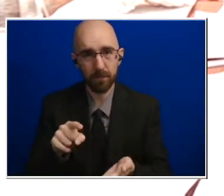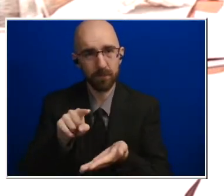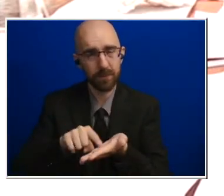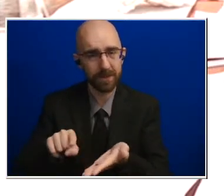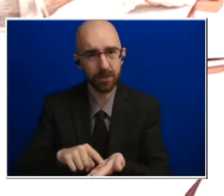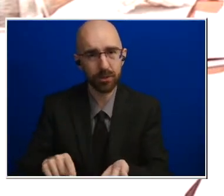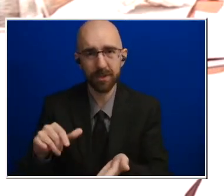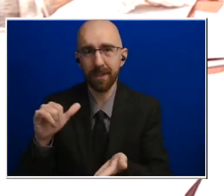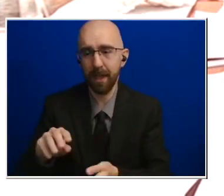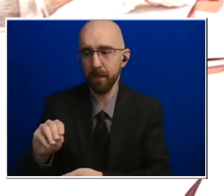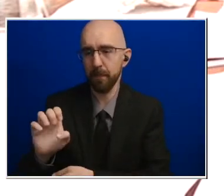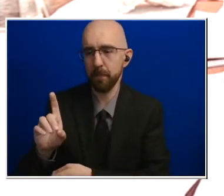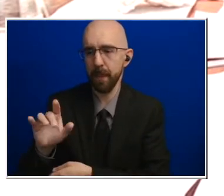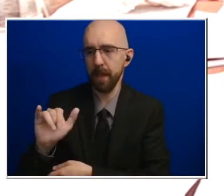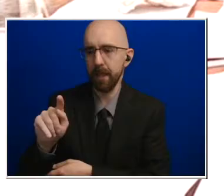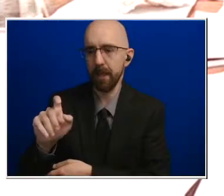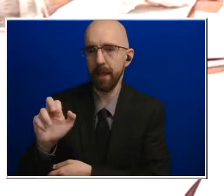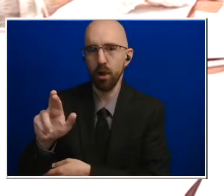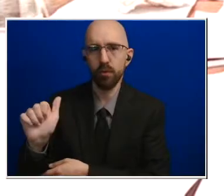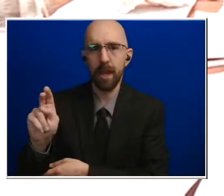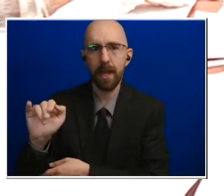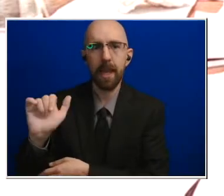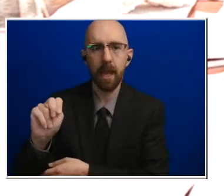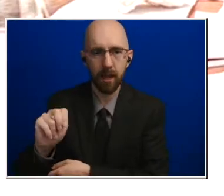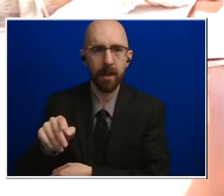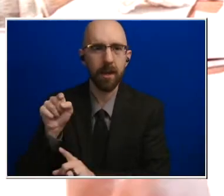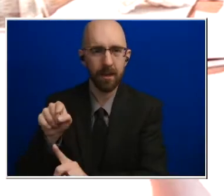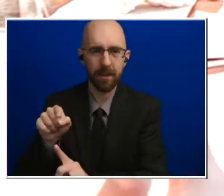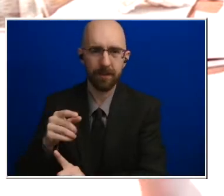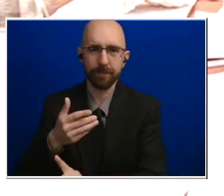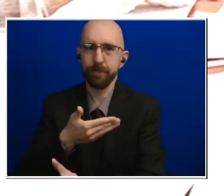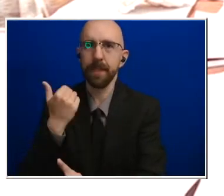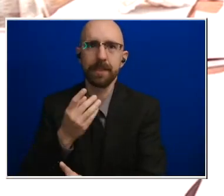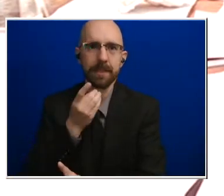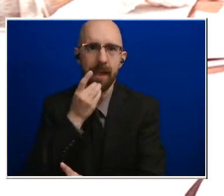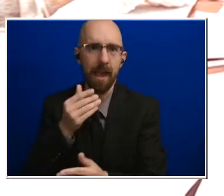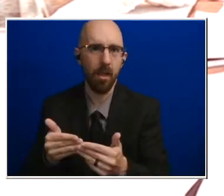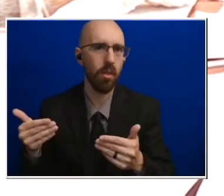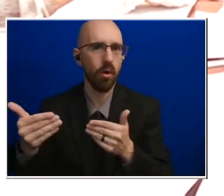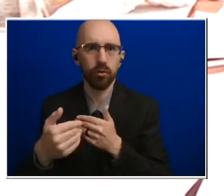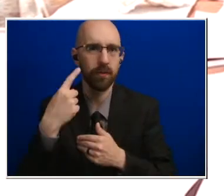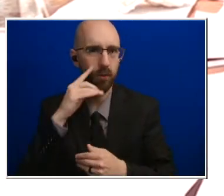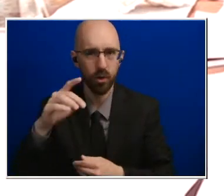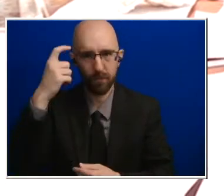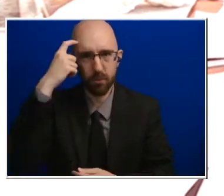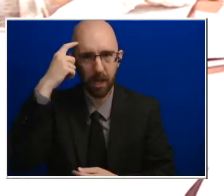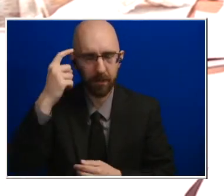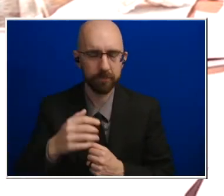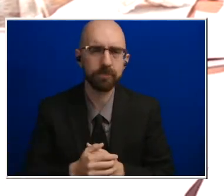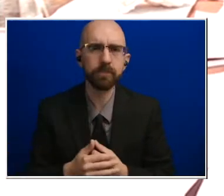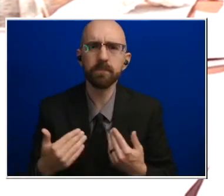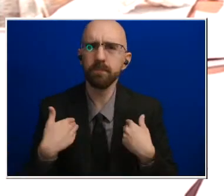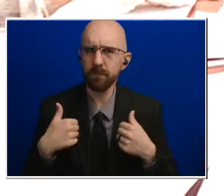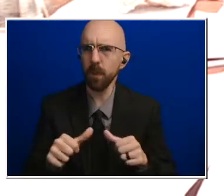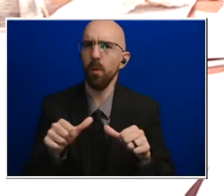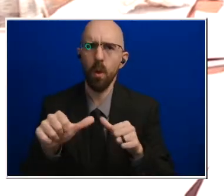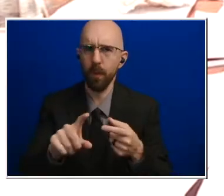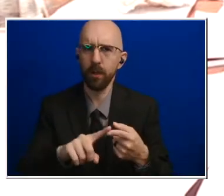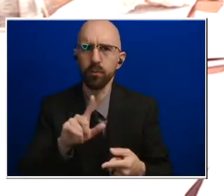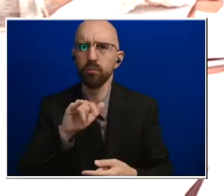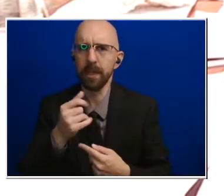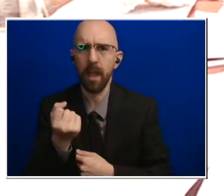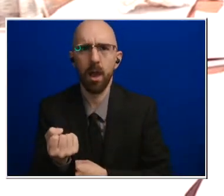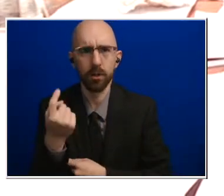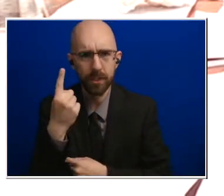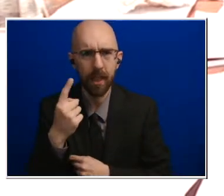a Mediterranean diet pattern is the best, long-term for your brain. But we have a long way to go to really understand the role